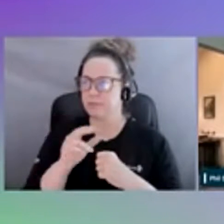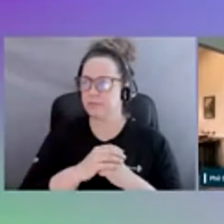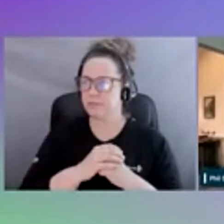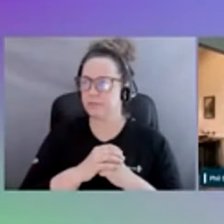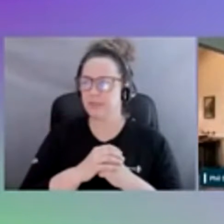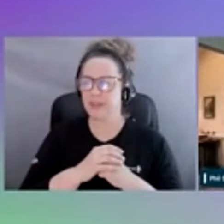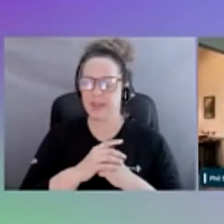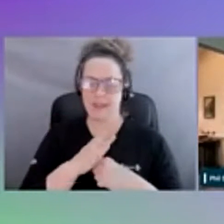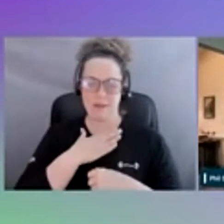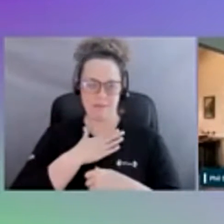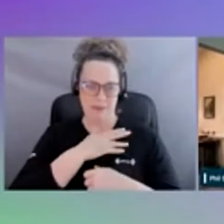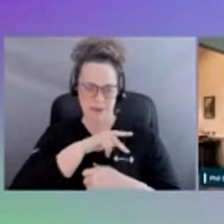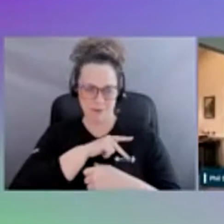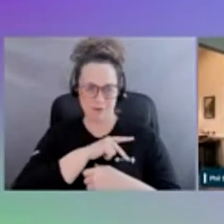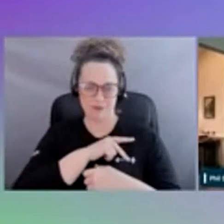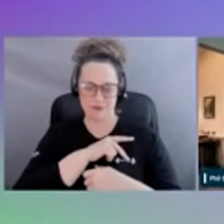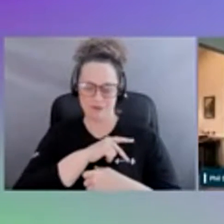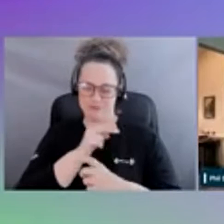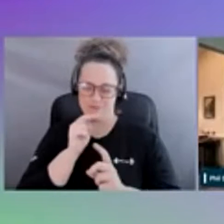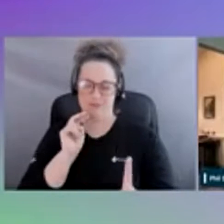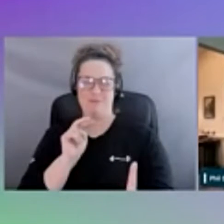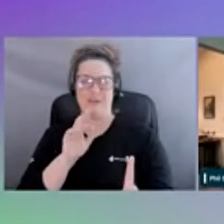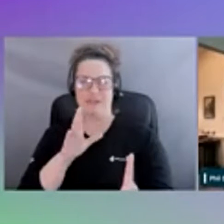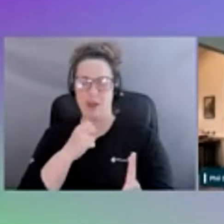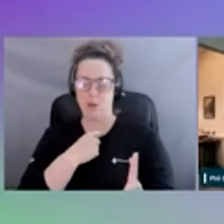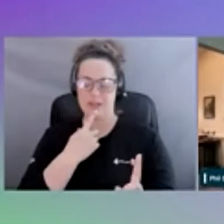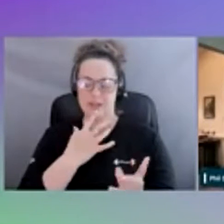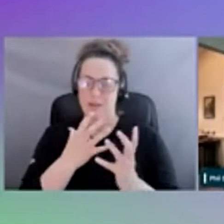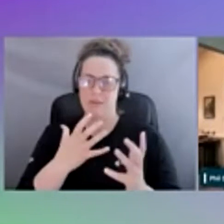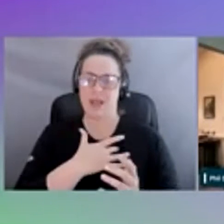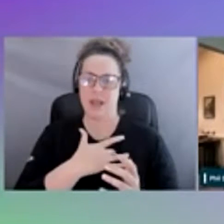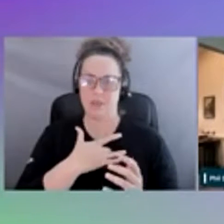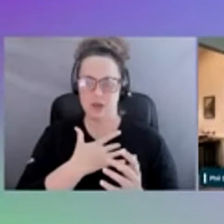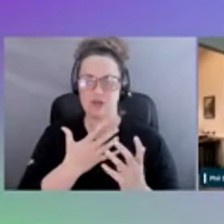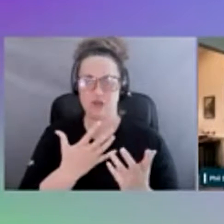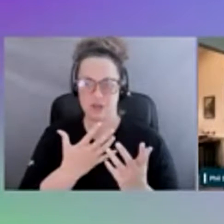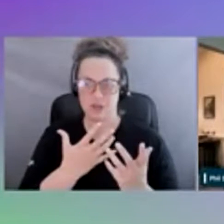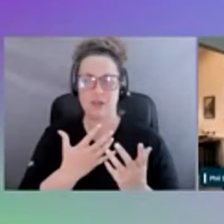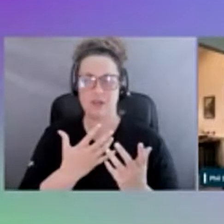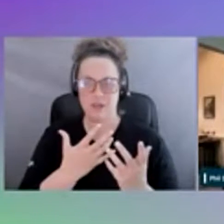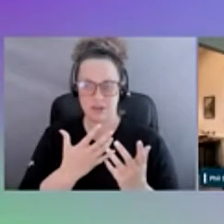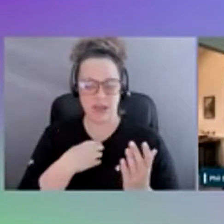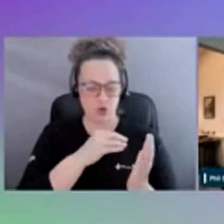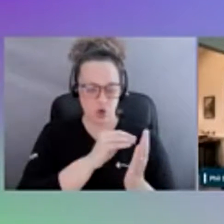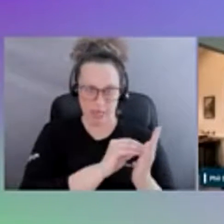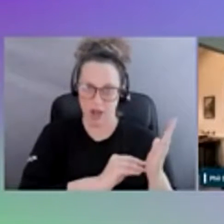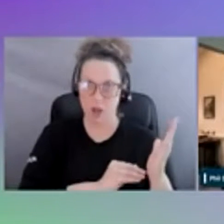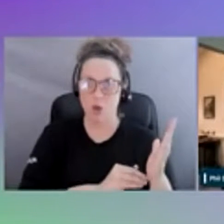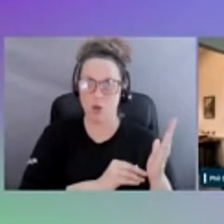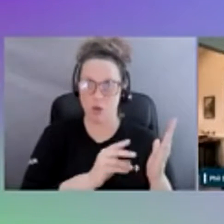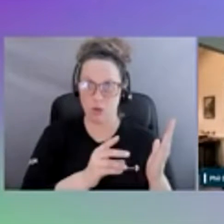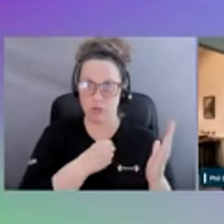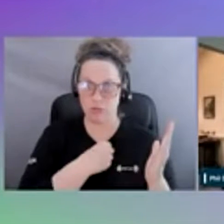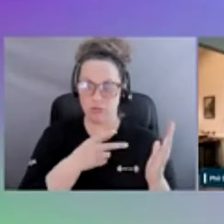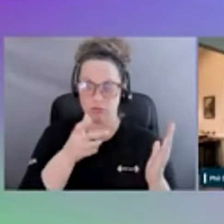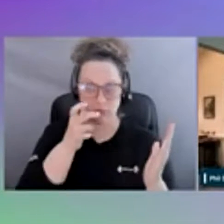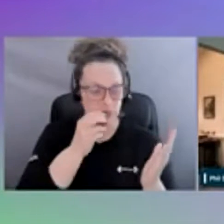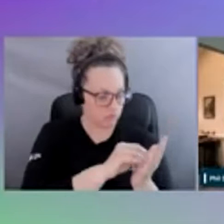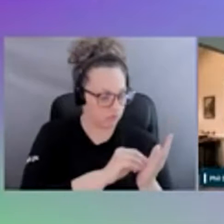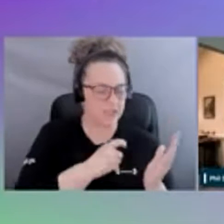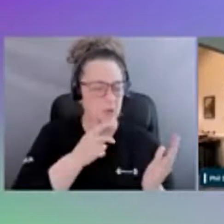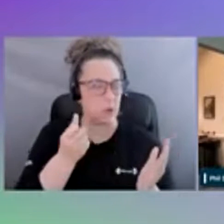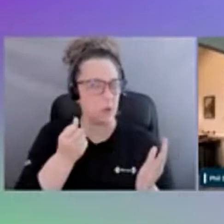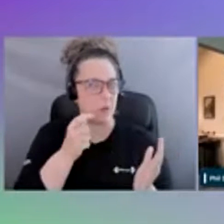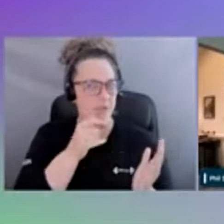And just from my personal point of view, I just wanted to say how much I appreciated, it took a lot of notes. So maybe I'll save that for the